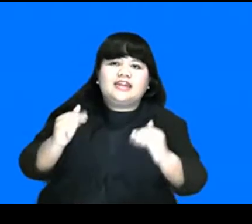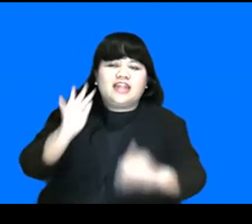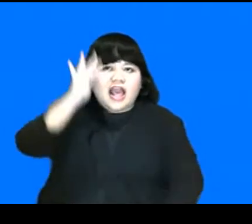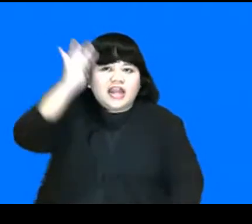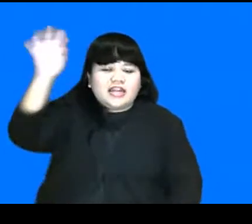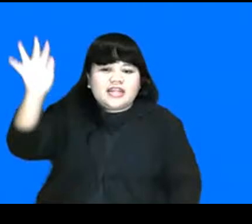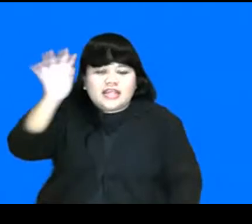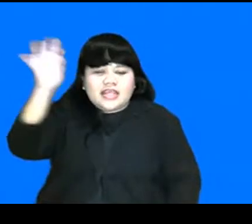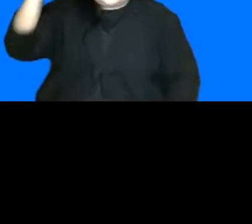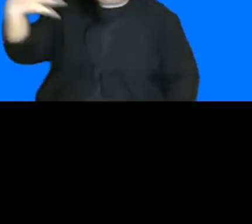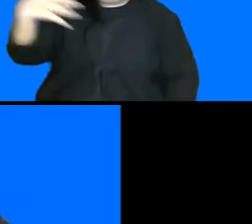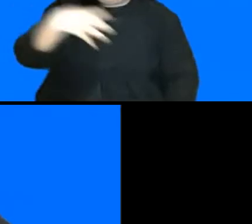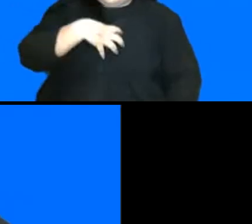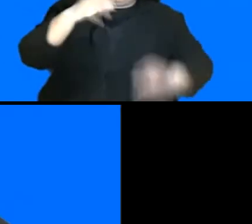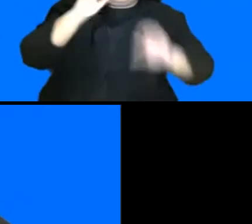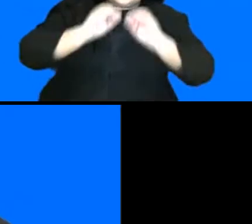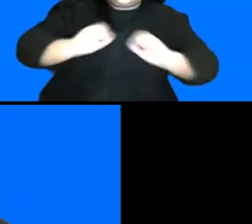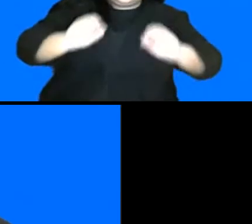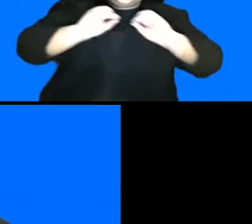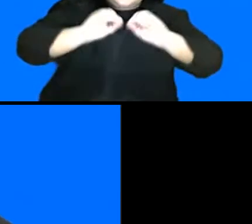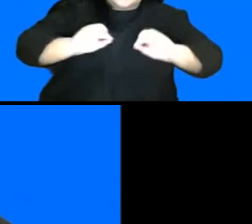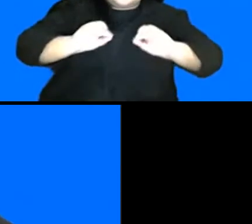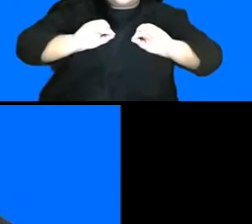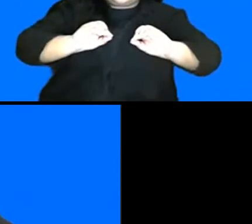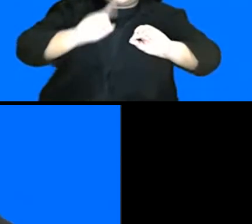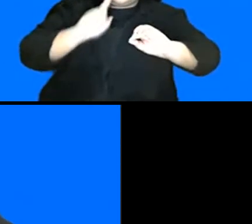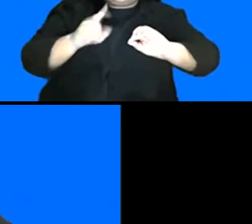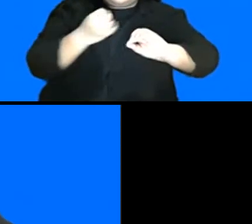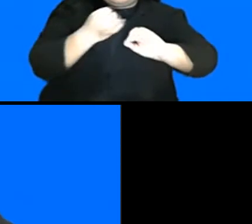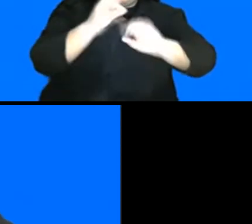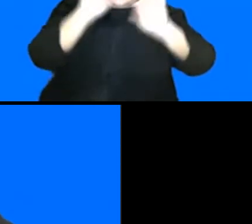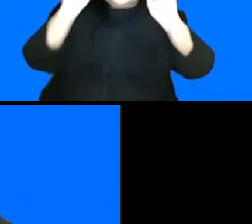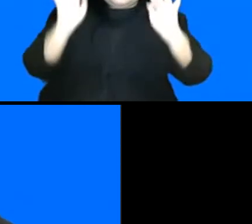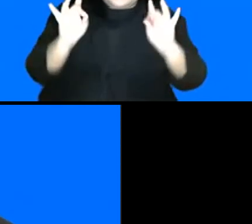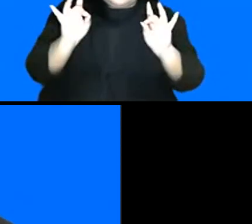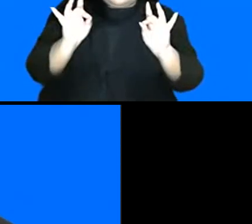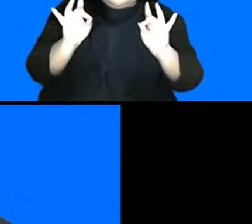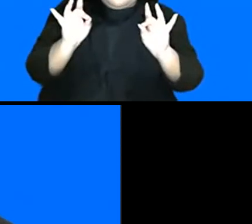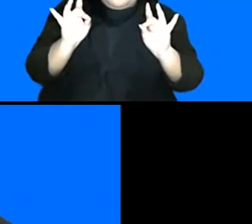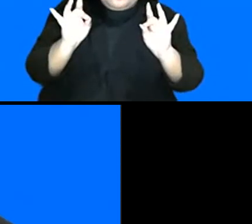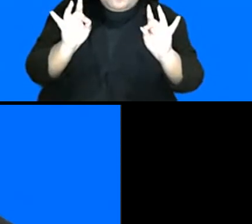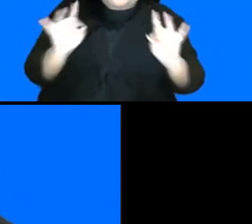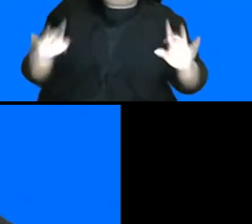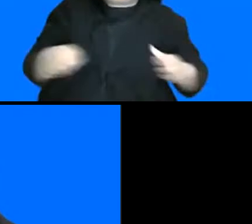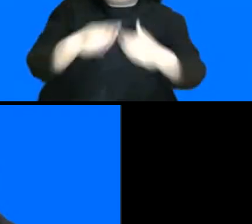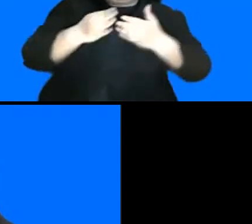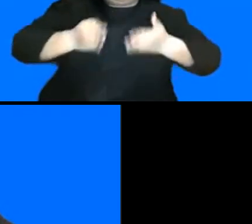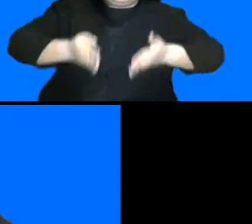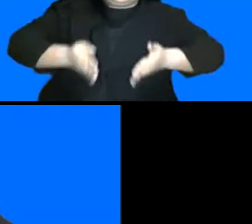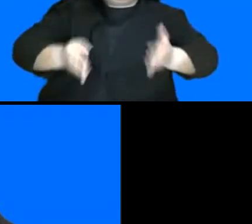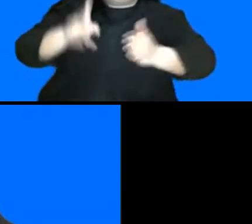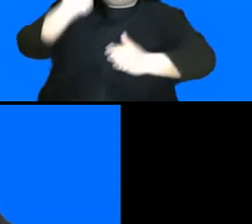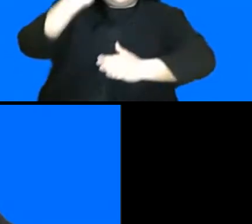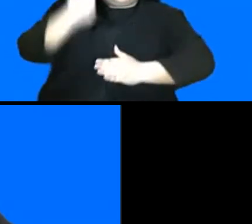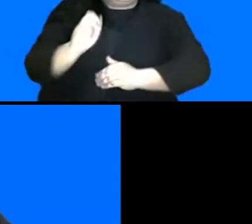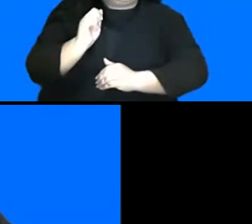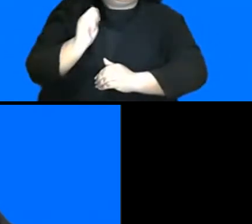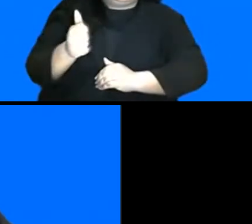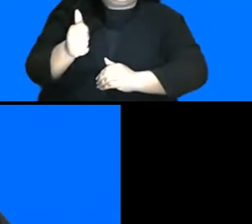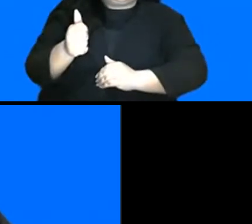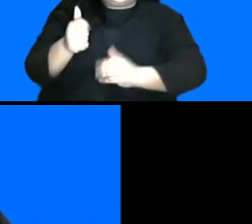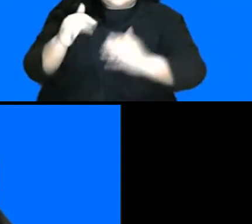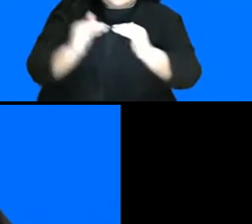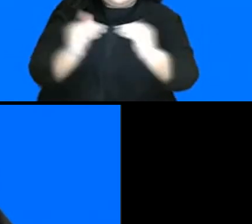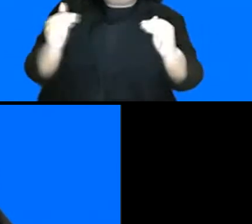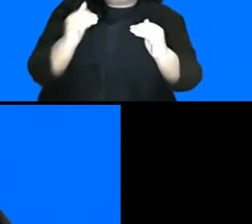whole myriad. Infrastructure also can be just and accessible to all. So I think